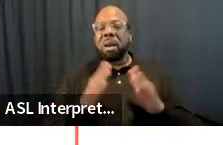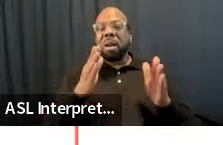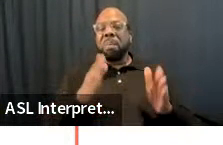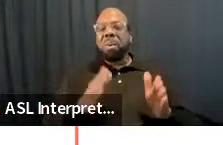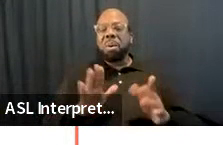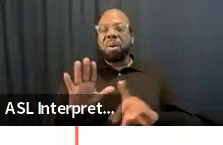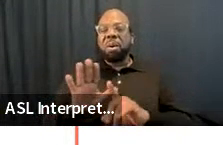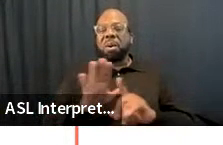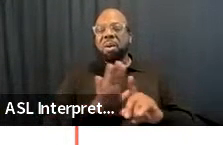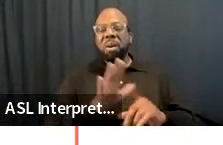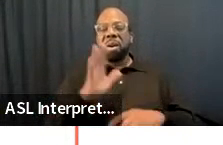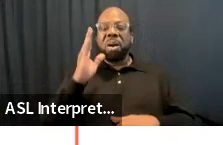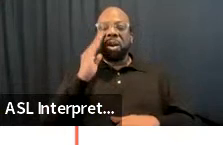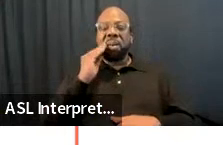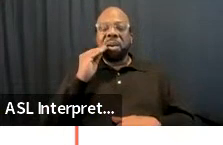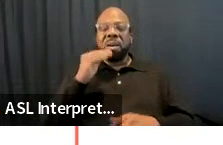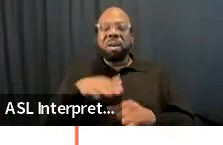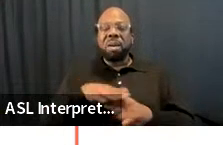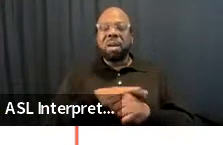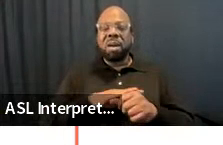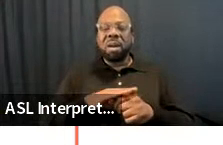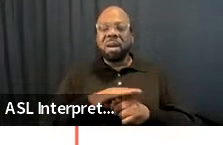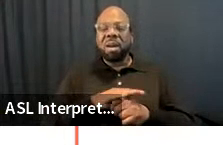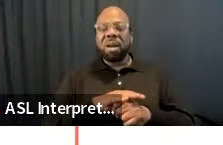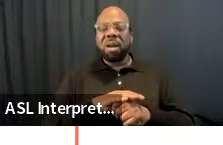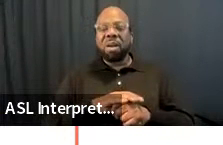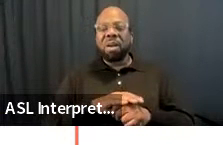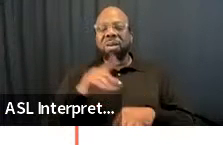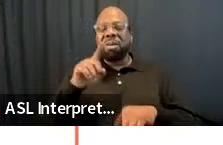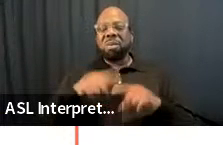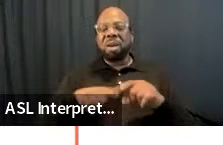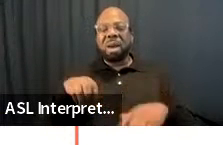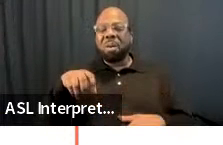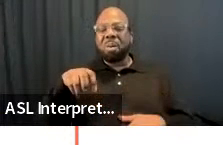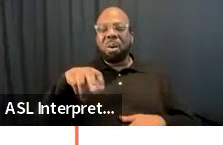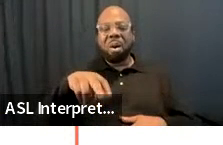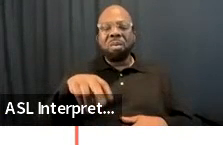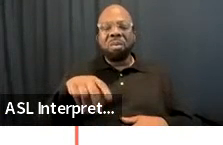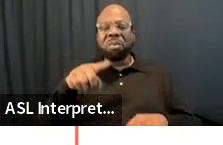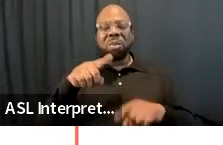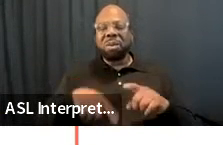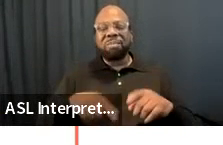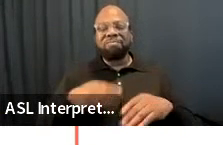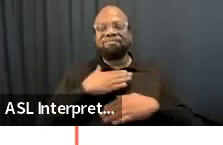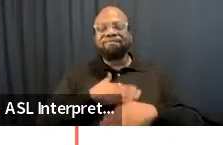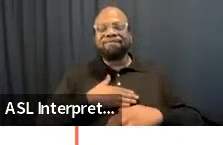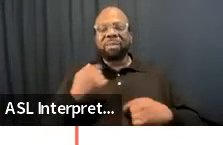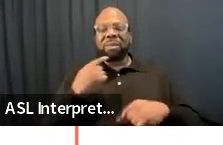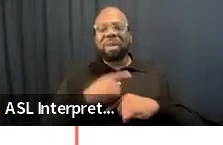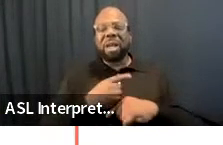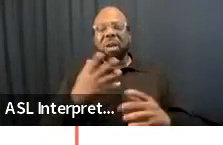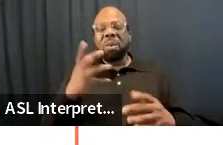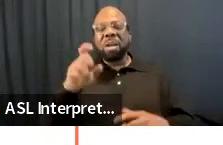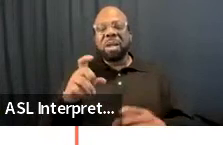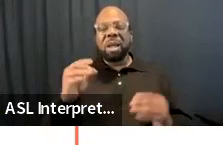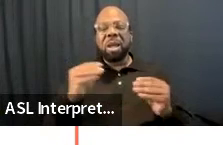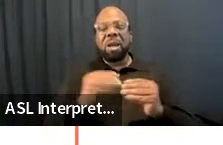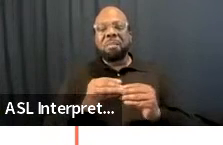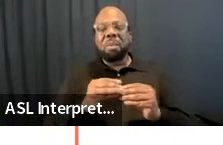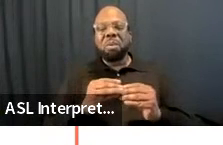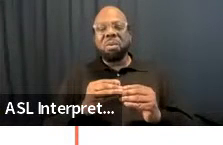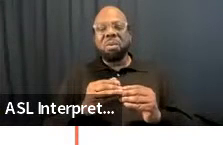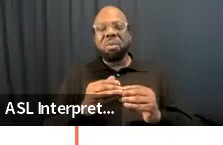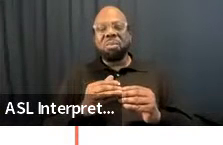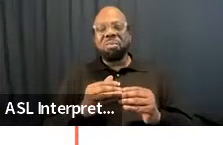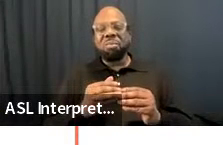experience, these areas are generally more unwalkable and unpleasant today, and perhaps need more intervention. Why not